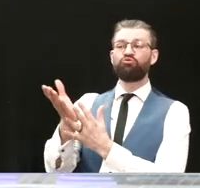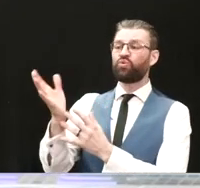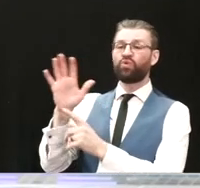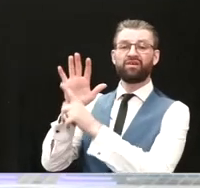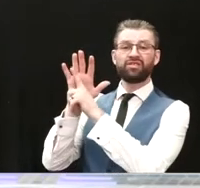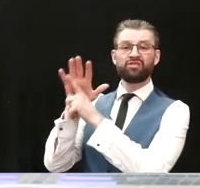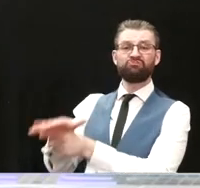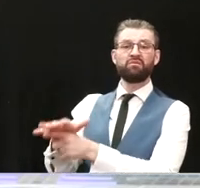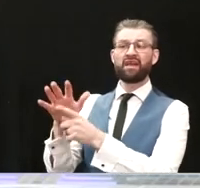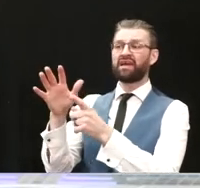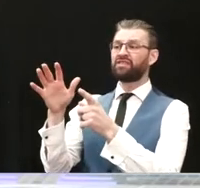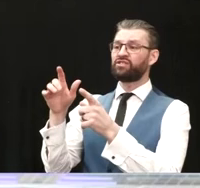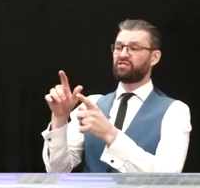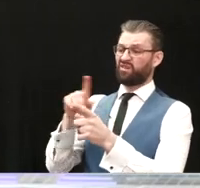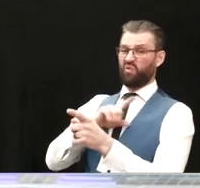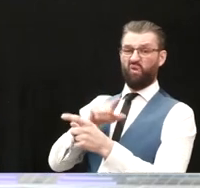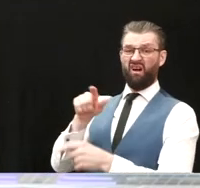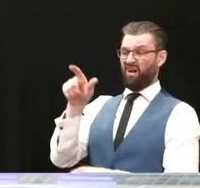discrimination based upon